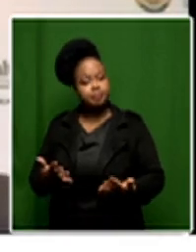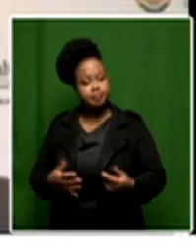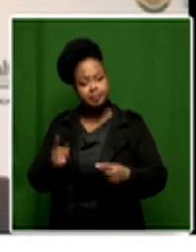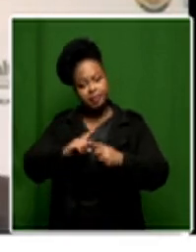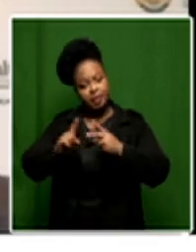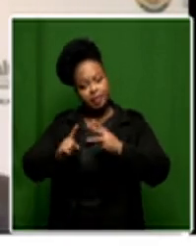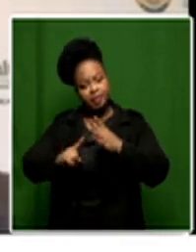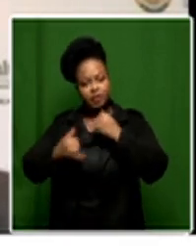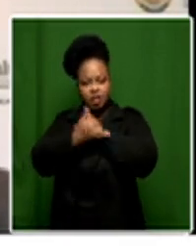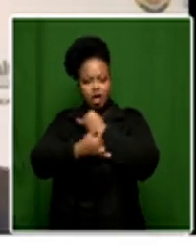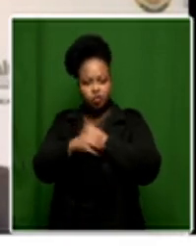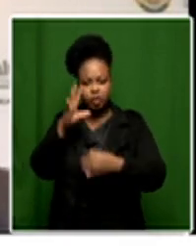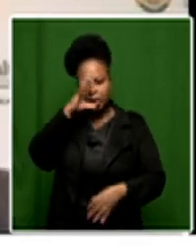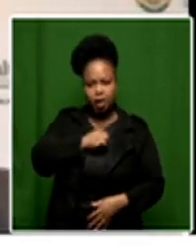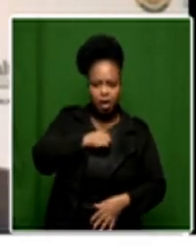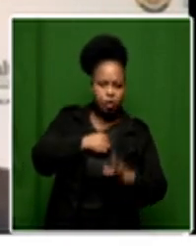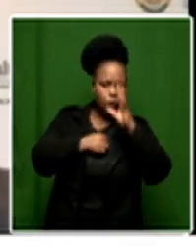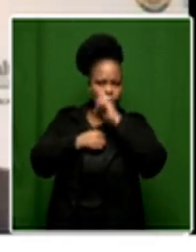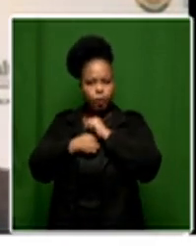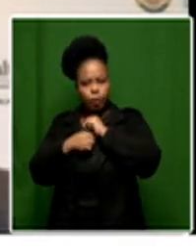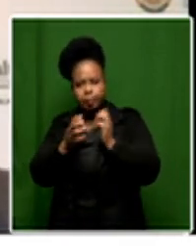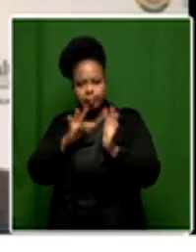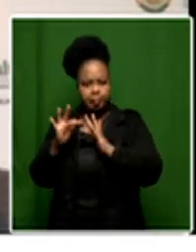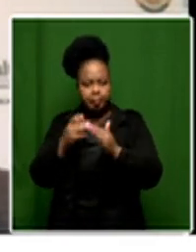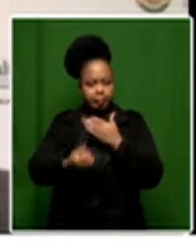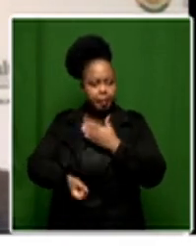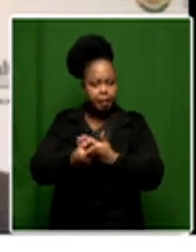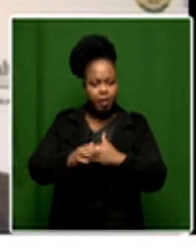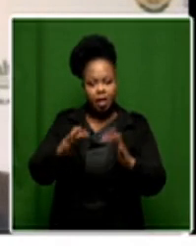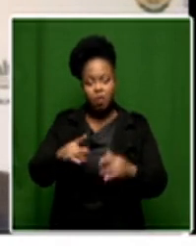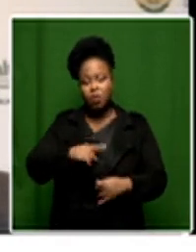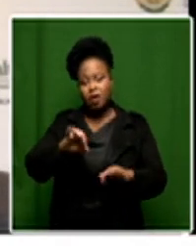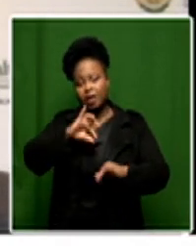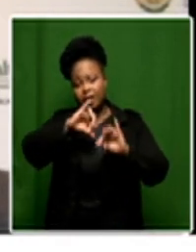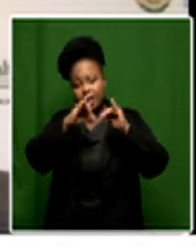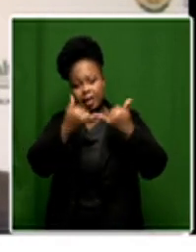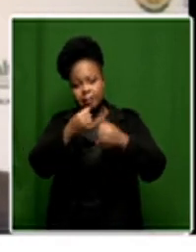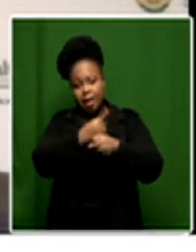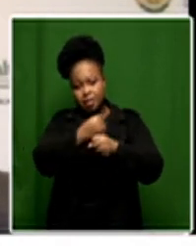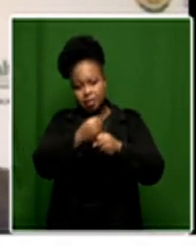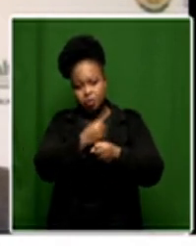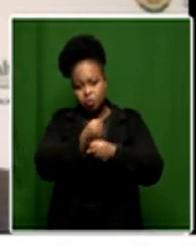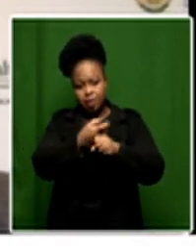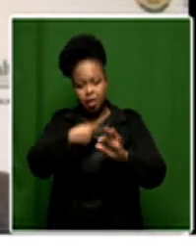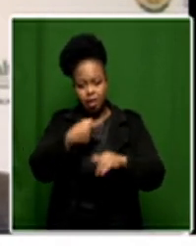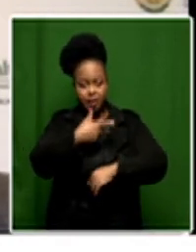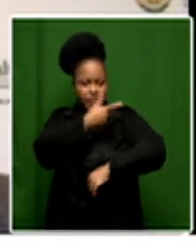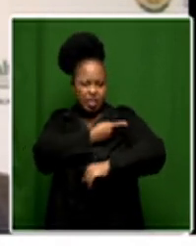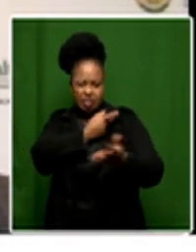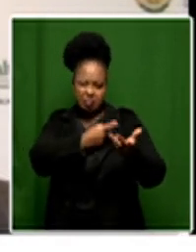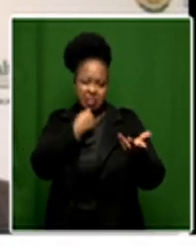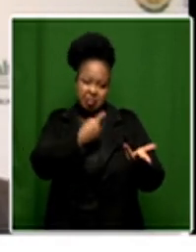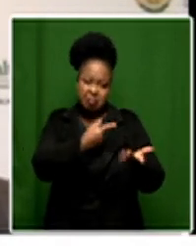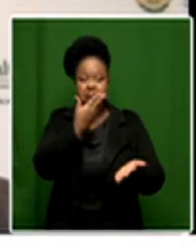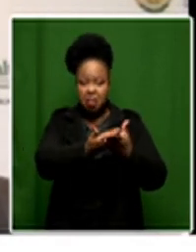different countries have speculated what can happen. Some of the manufacturers have also speculated that it may be effective.